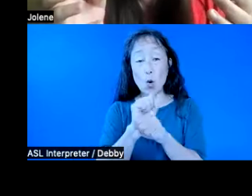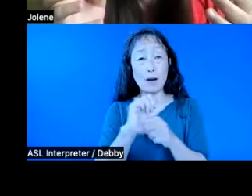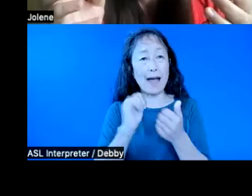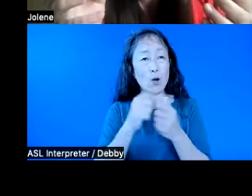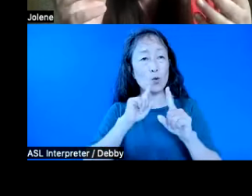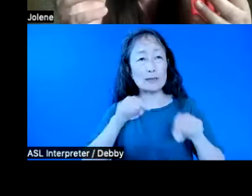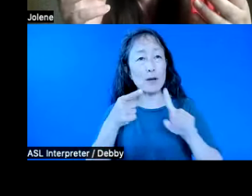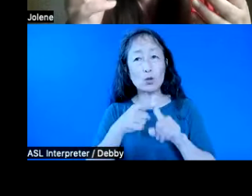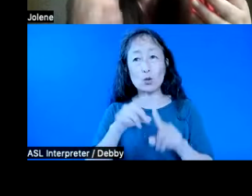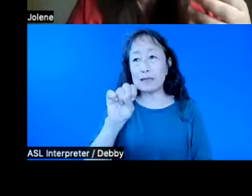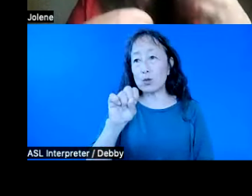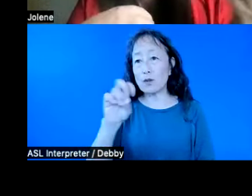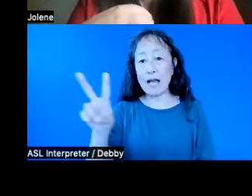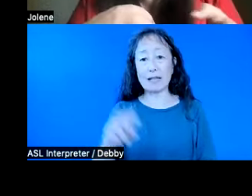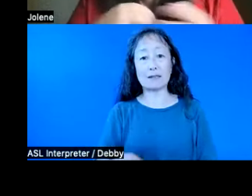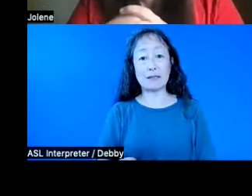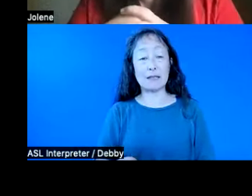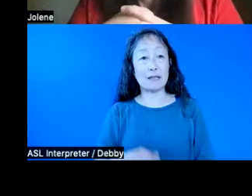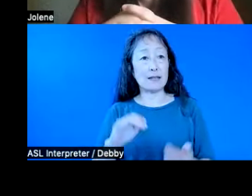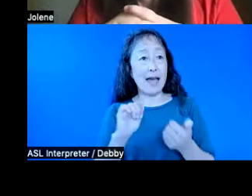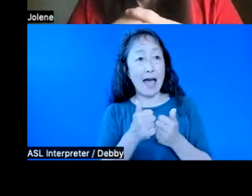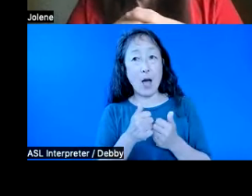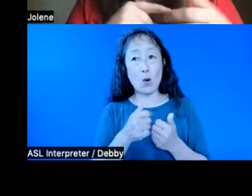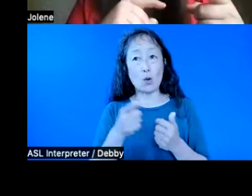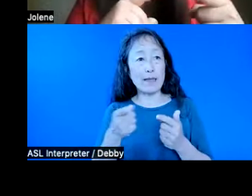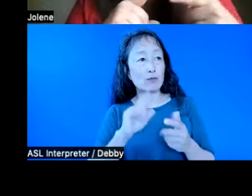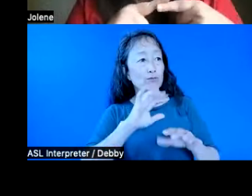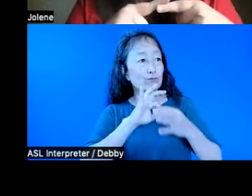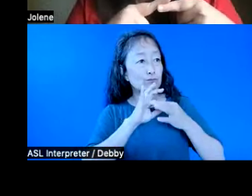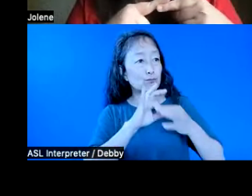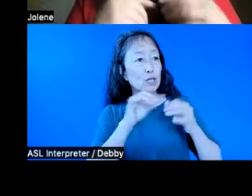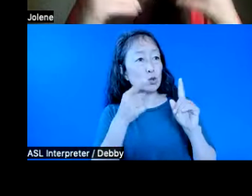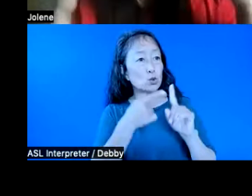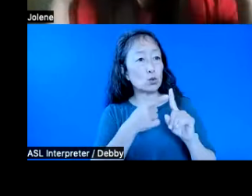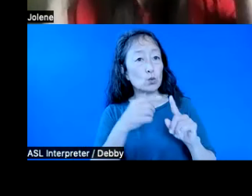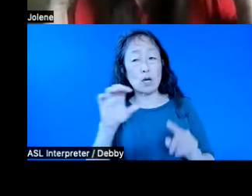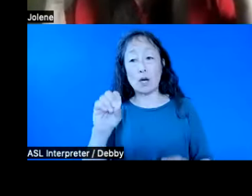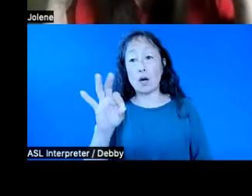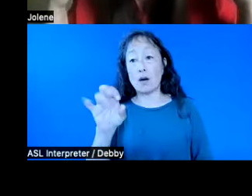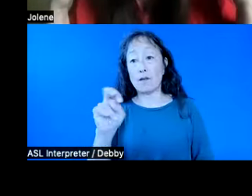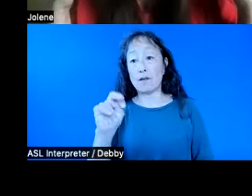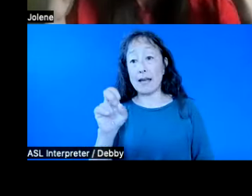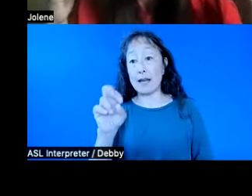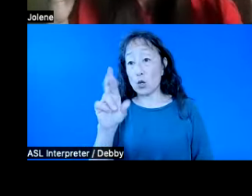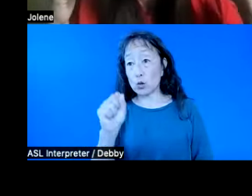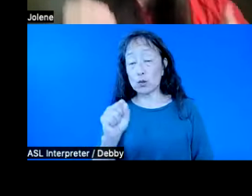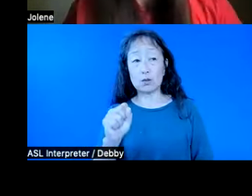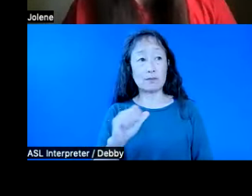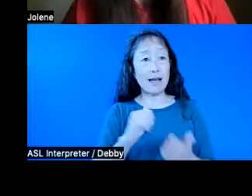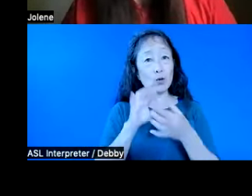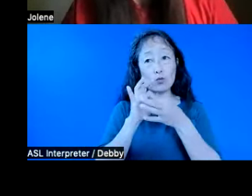in relationship, you know, to survivors or to offenders. And that means there's different frameworks, there's different ways that we have been